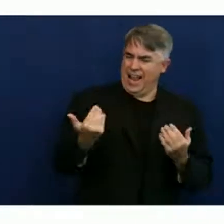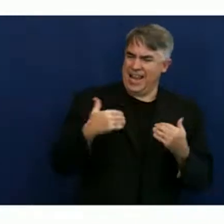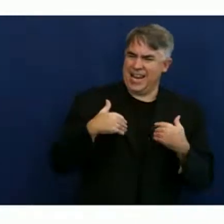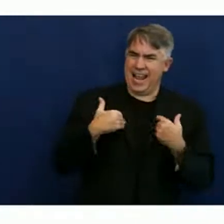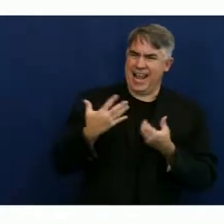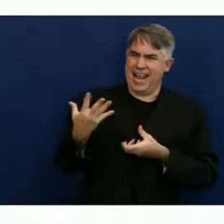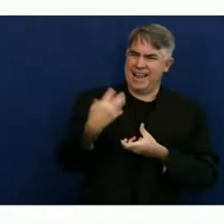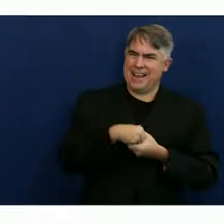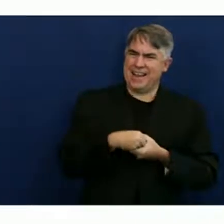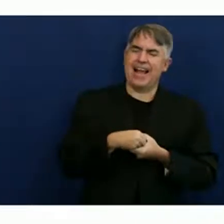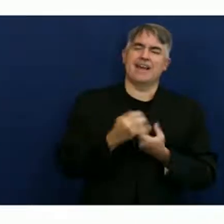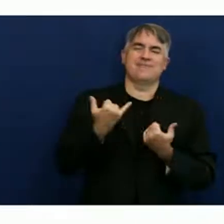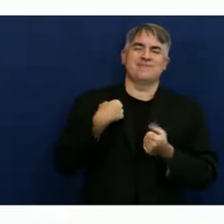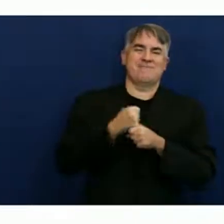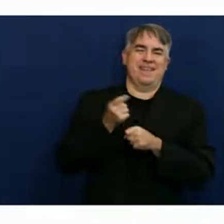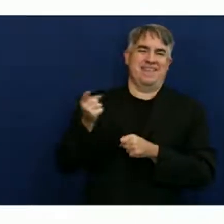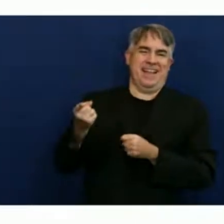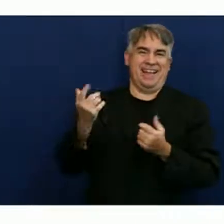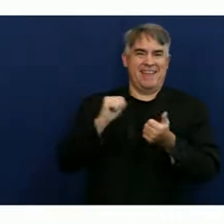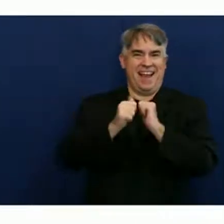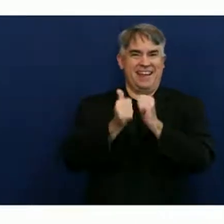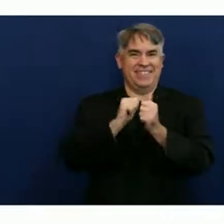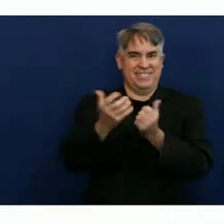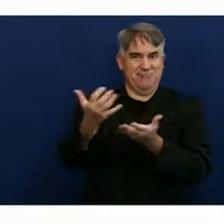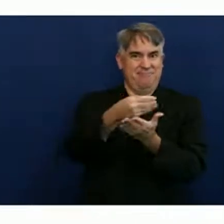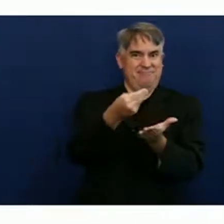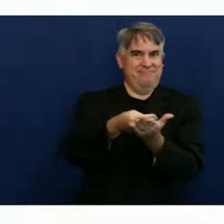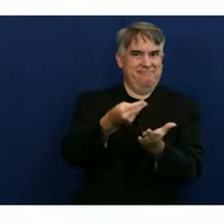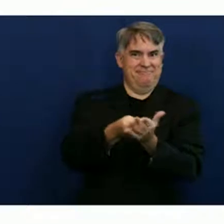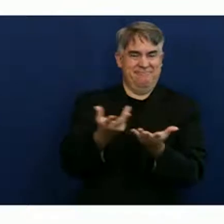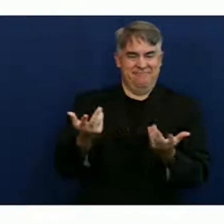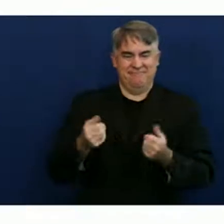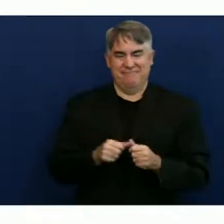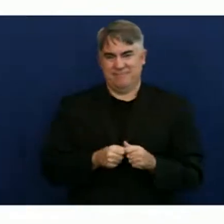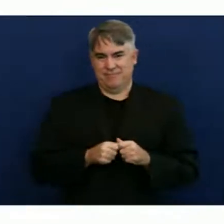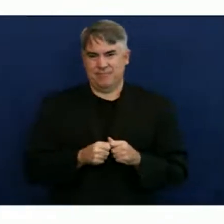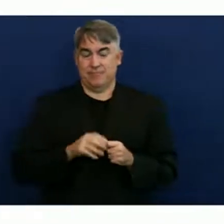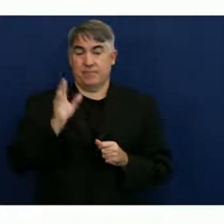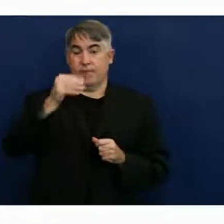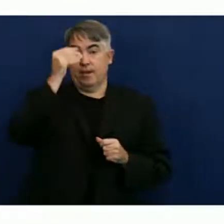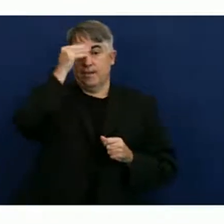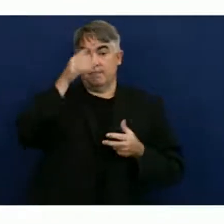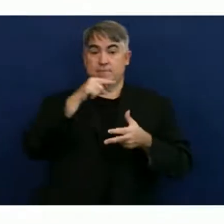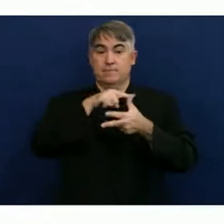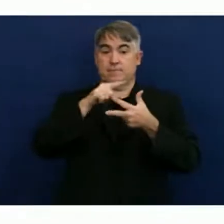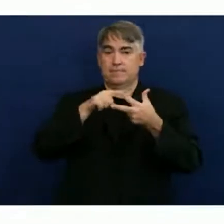of getting ideas and suggestions for what they are. The challenge offers 3 categories for